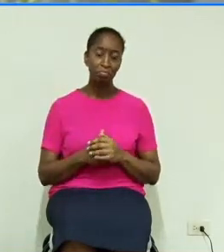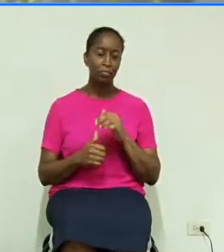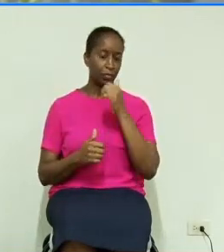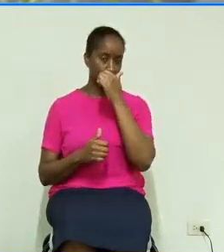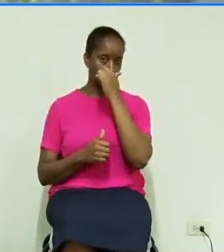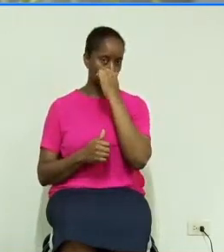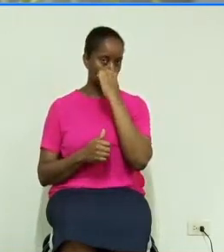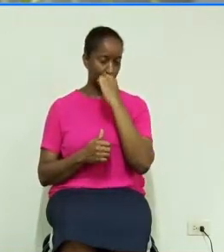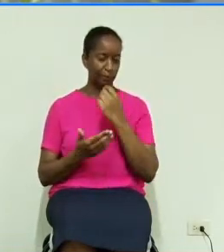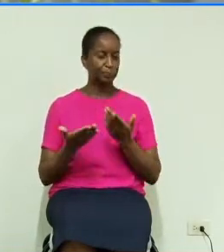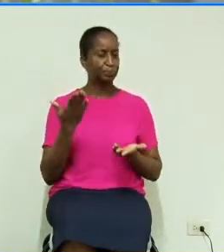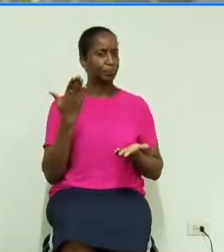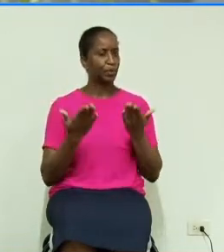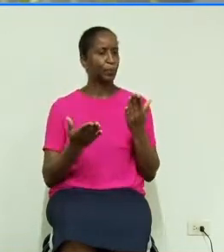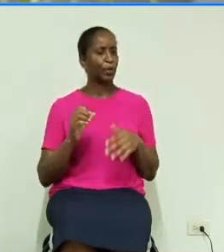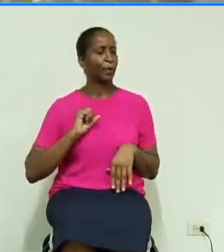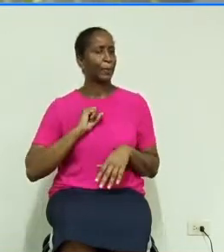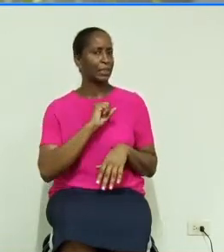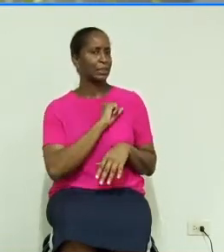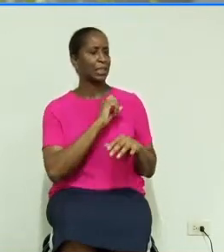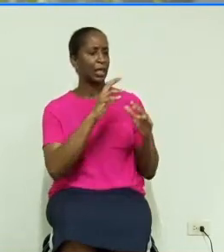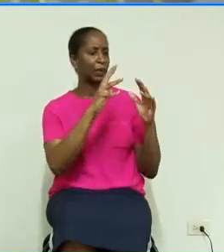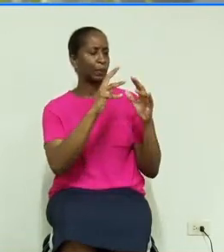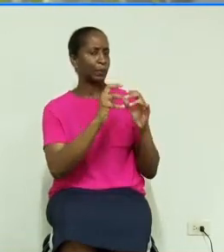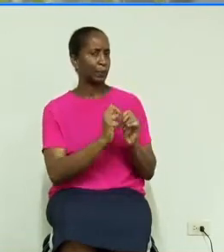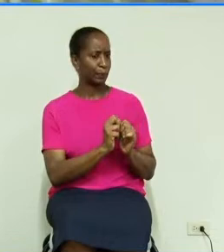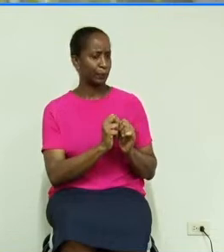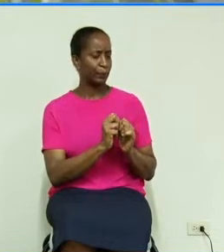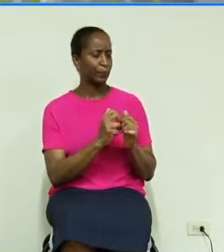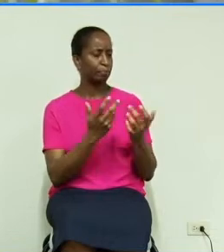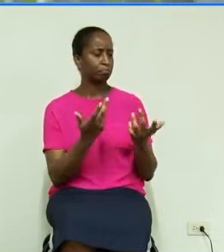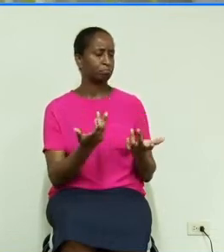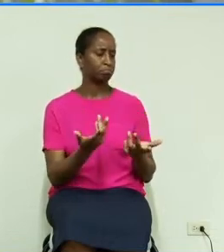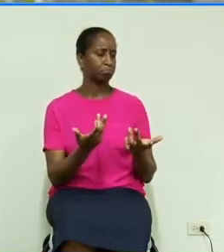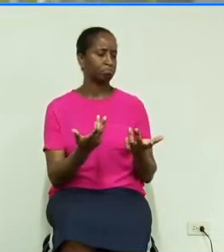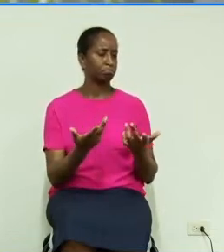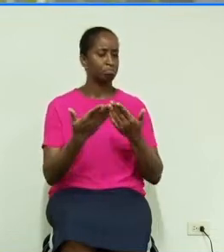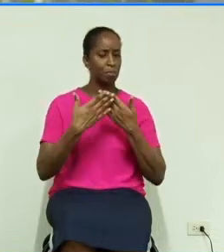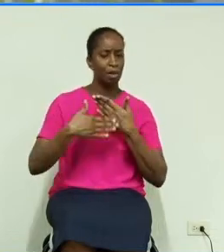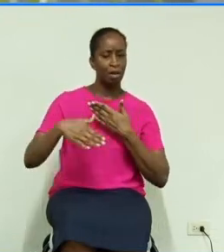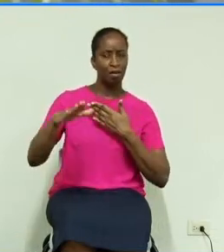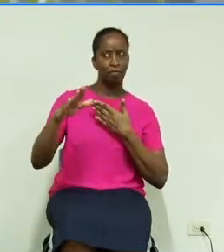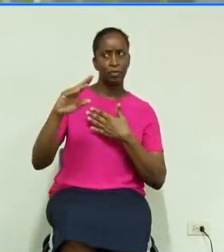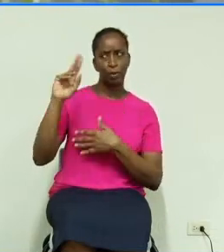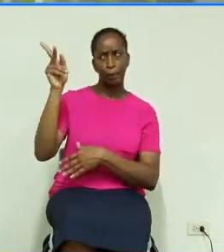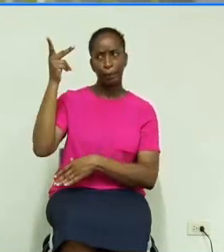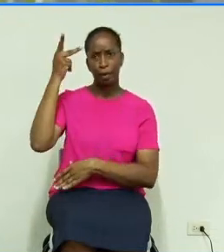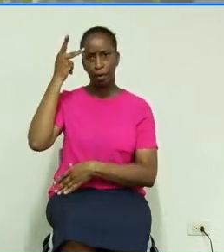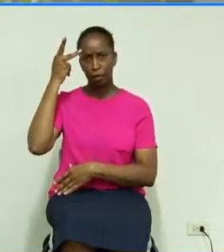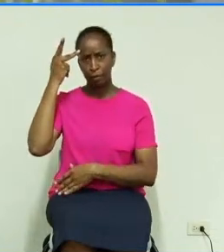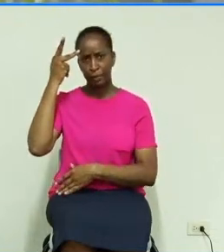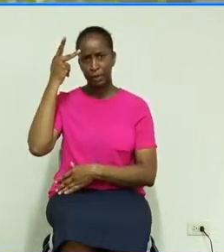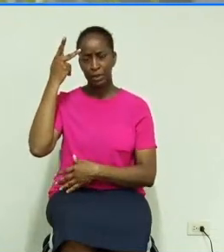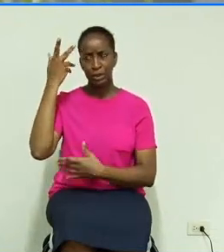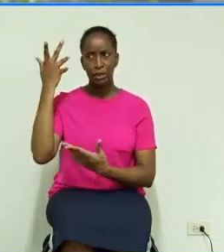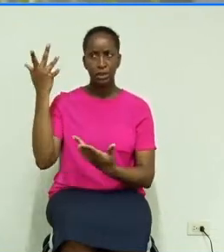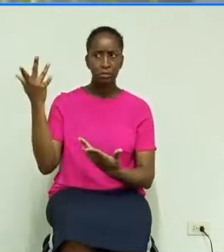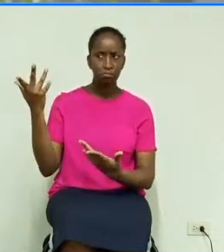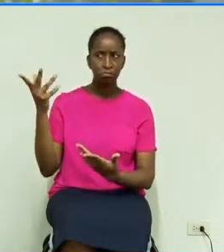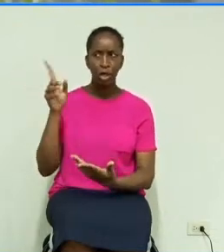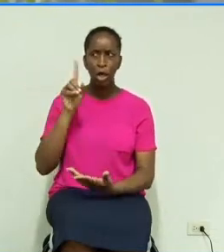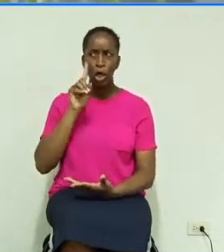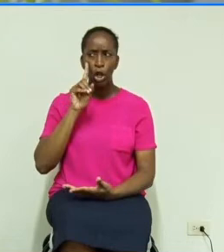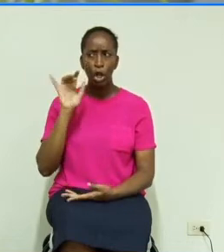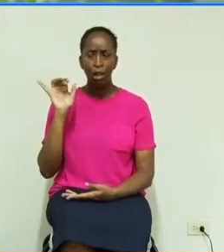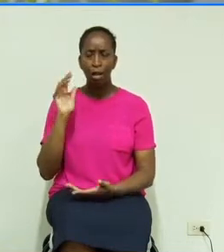to be scrapped, what do you envisage the Parliament to look like in terms of its function? How would it actually work? Would there be more